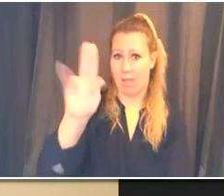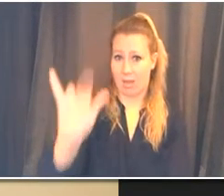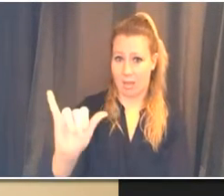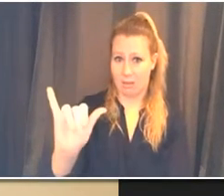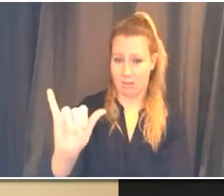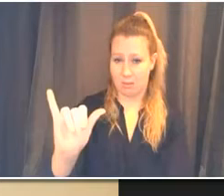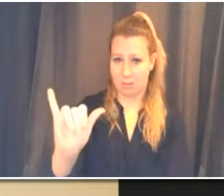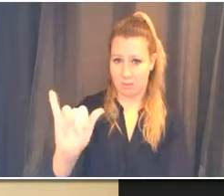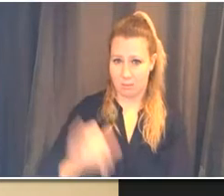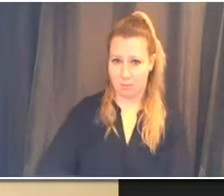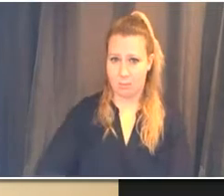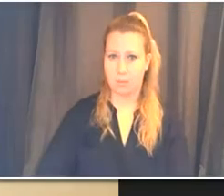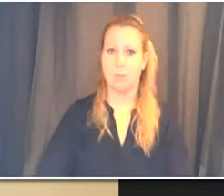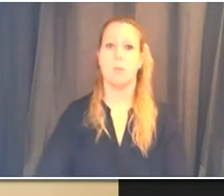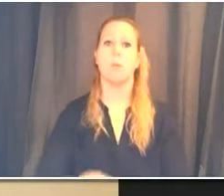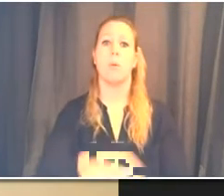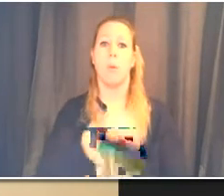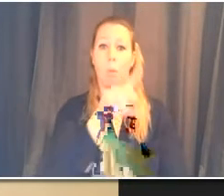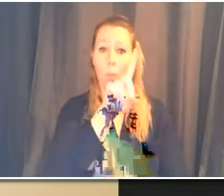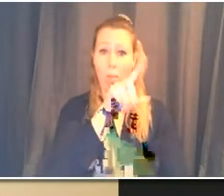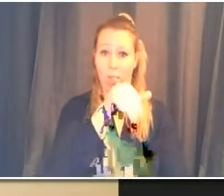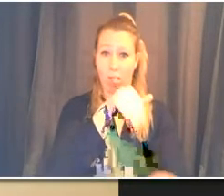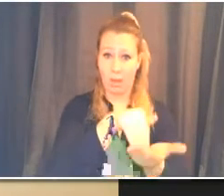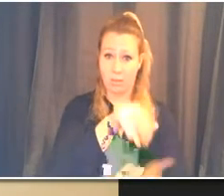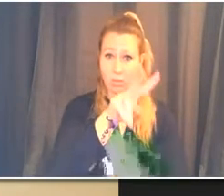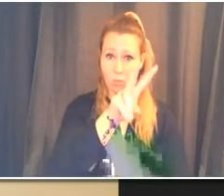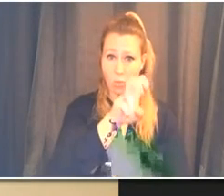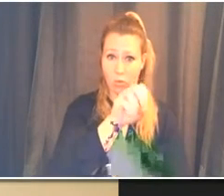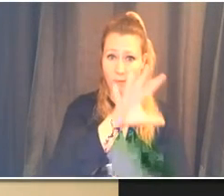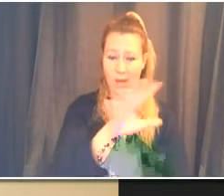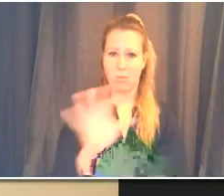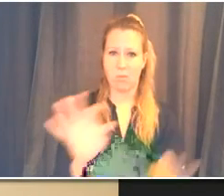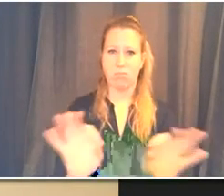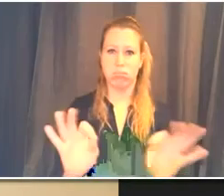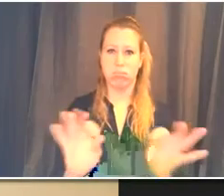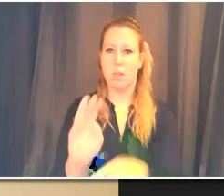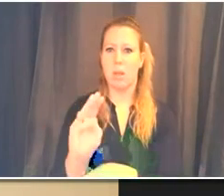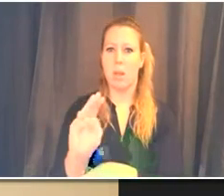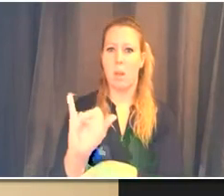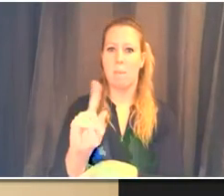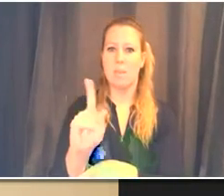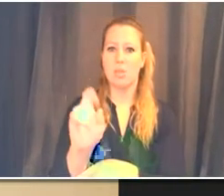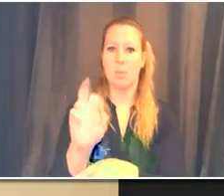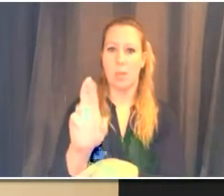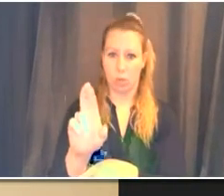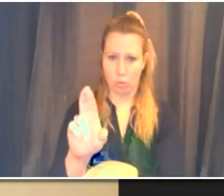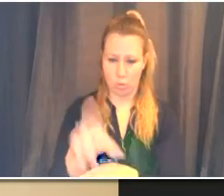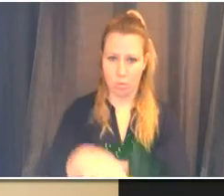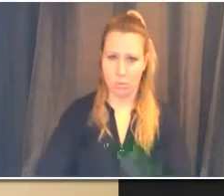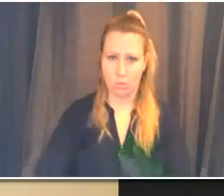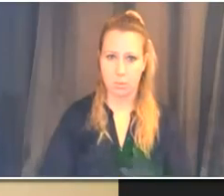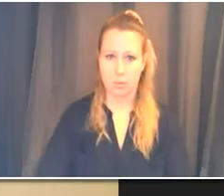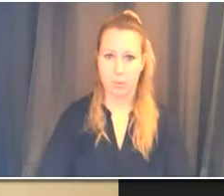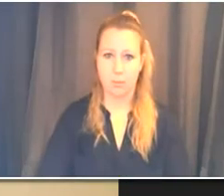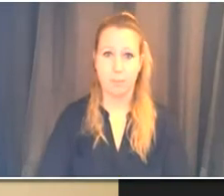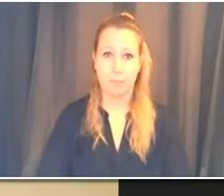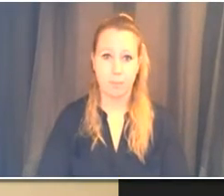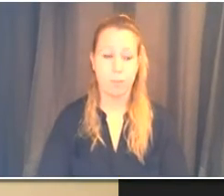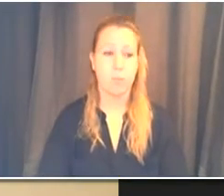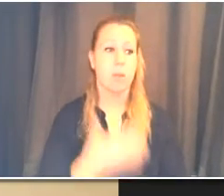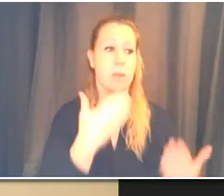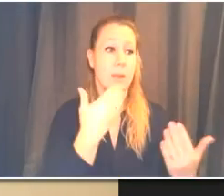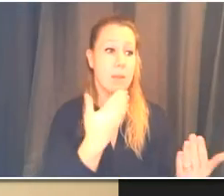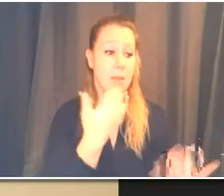can do better in ensuring that uh victims could reach out for help uh what is going on with text to